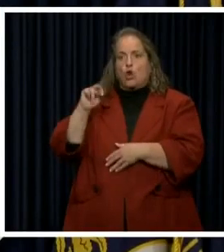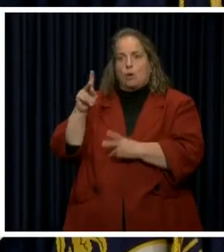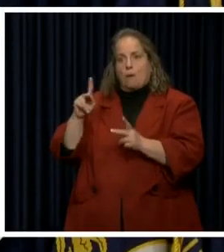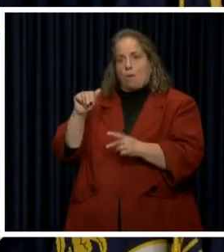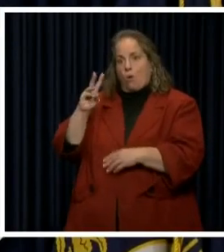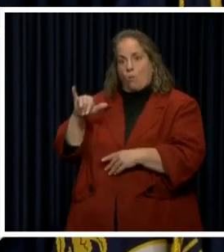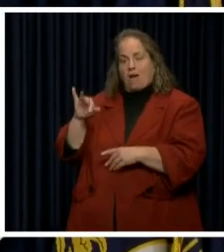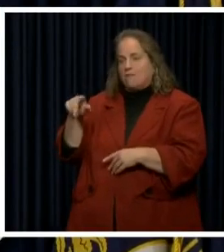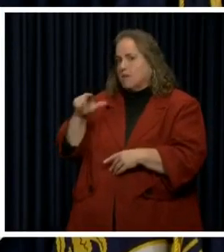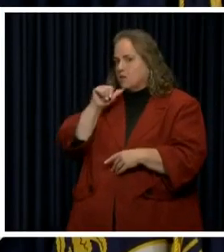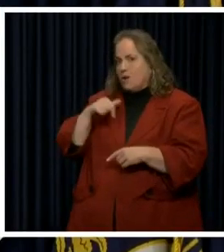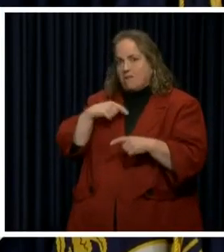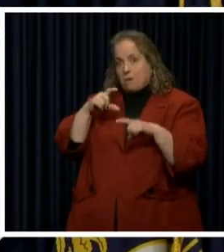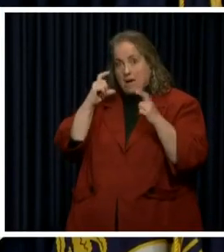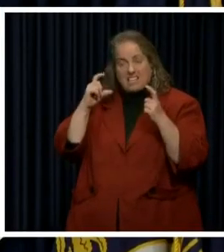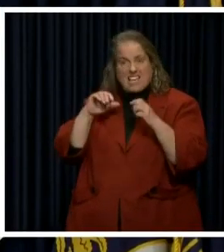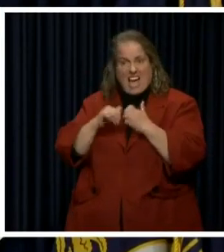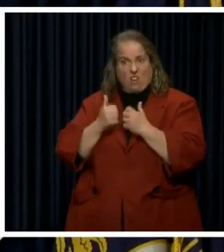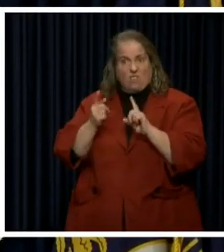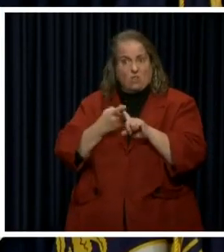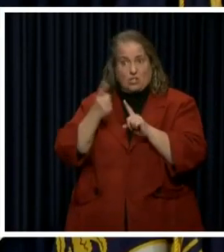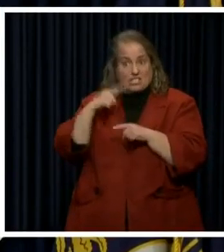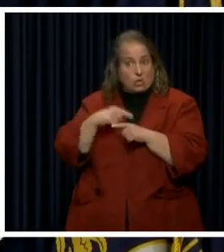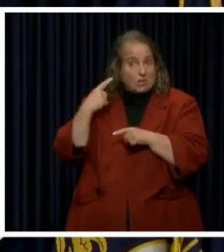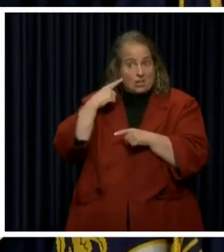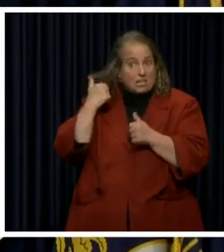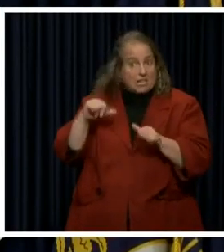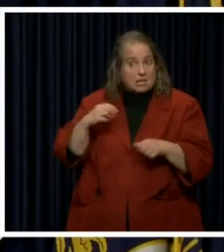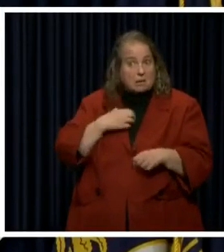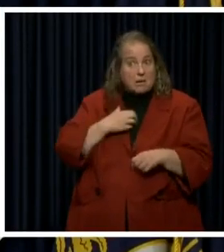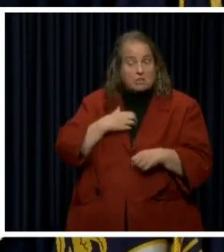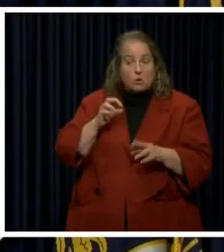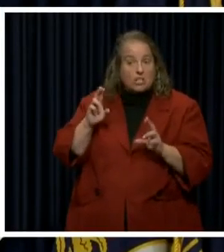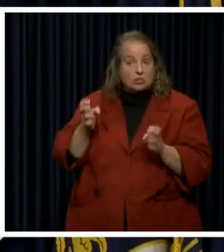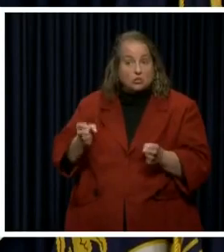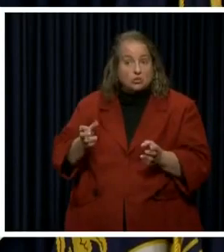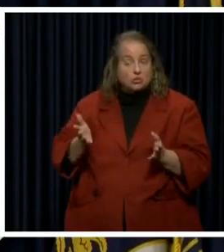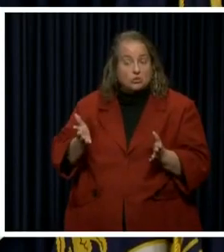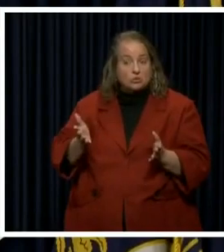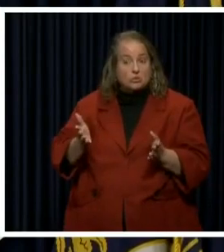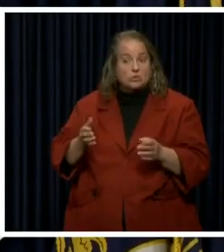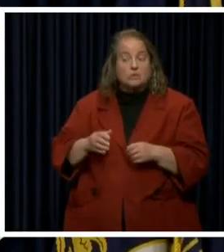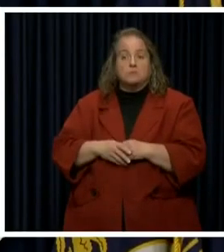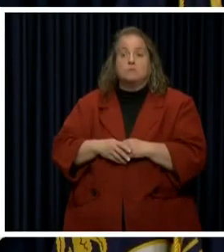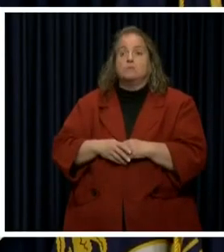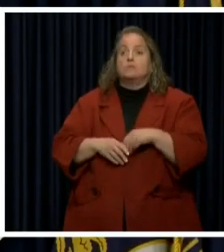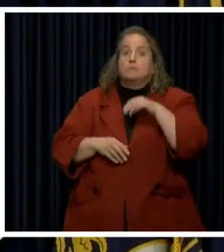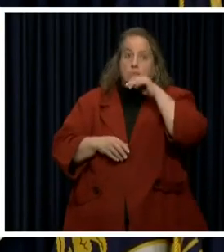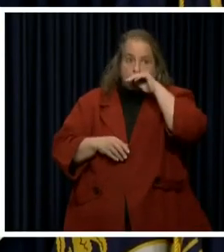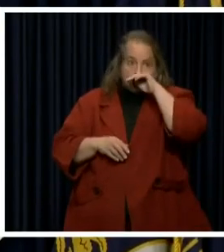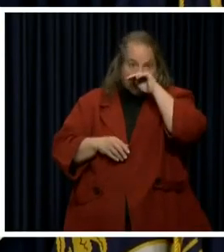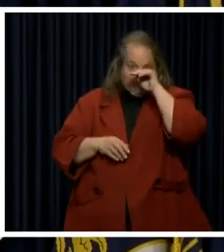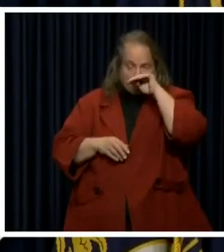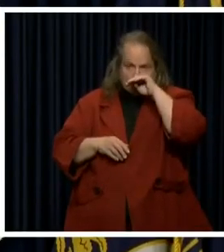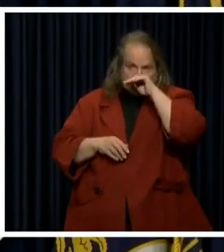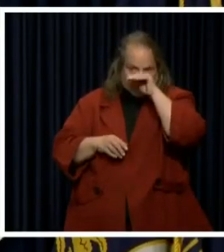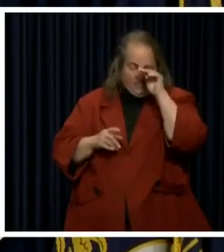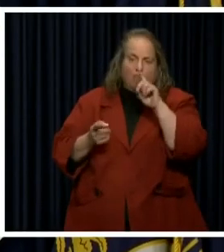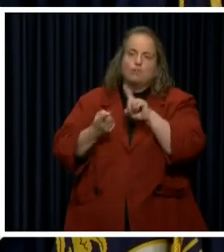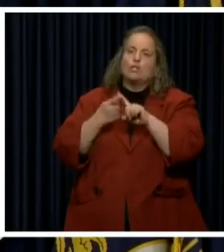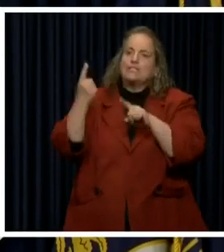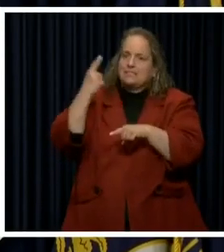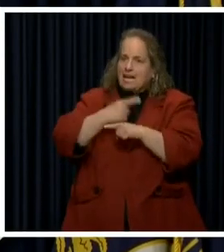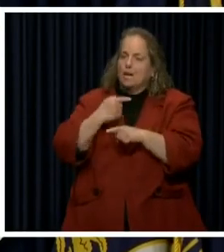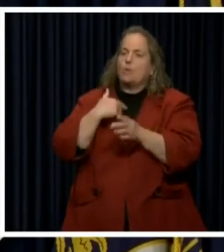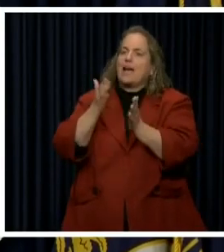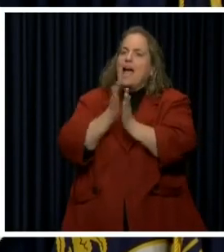a mask. How did that first day go? Did you get any complaints or issues about that? So this is the first day where we have asked,